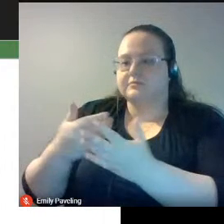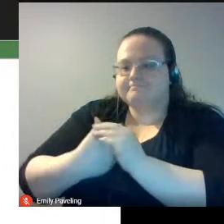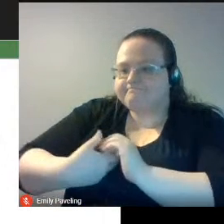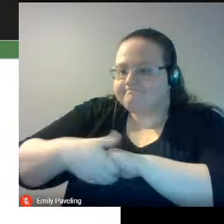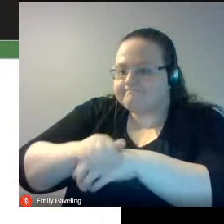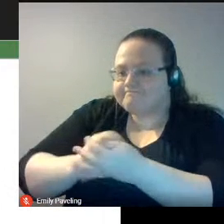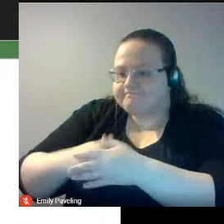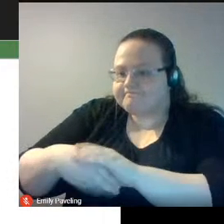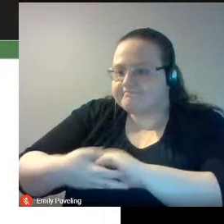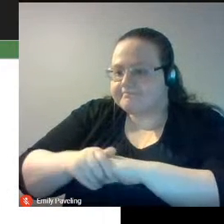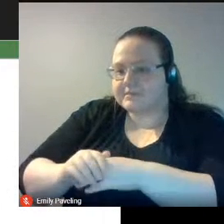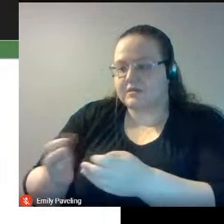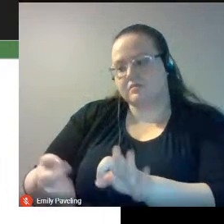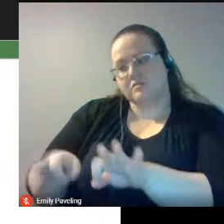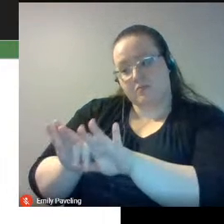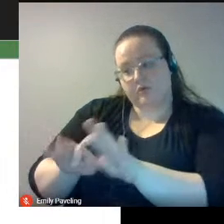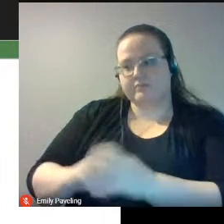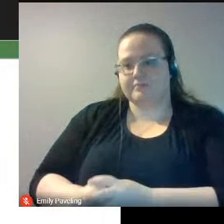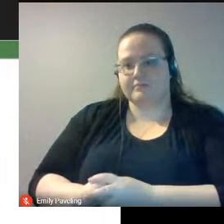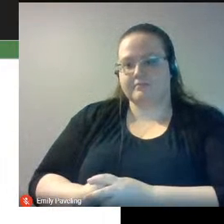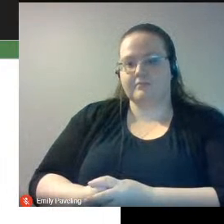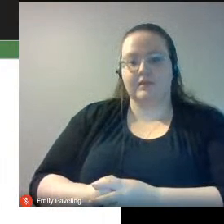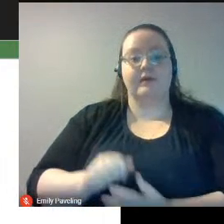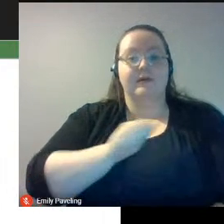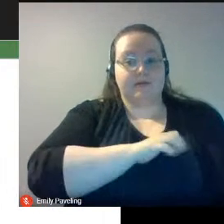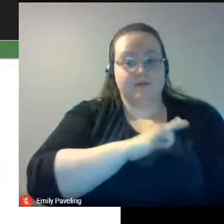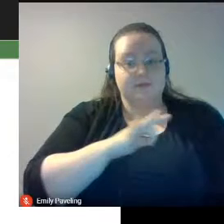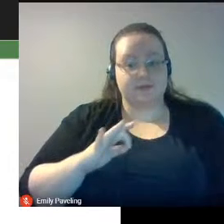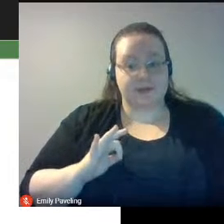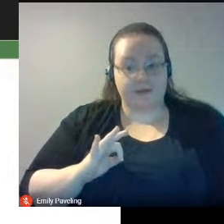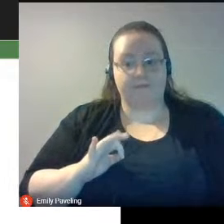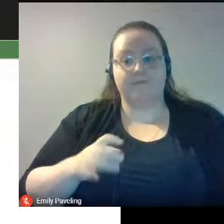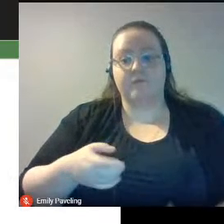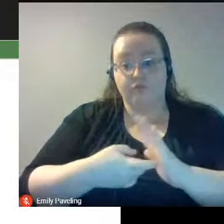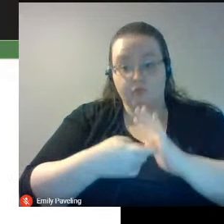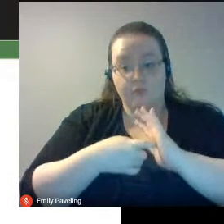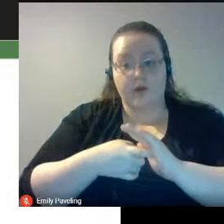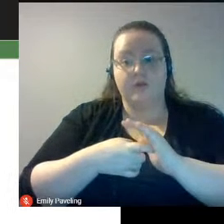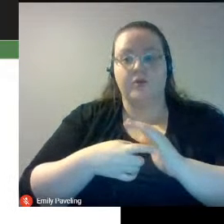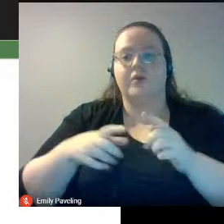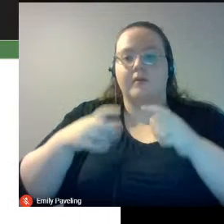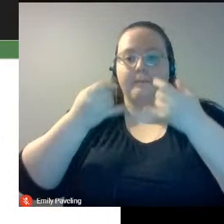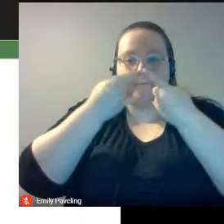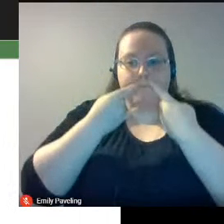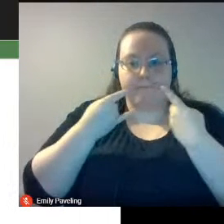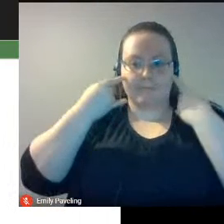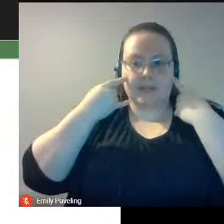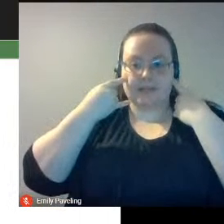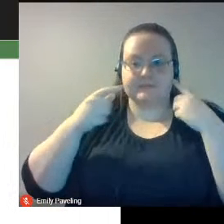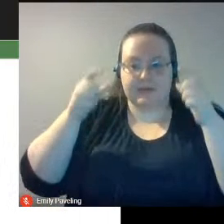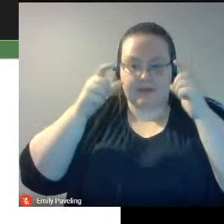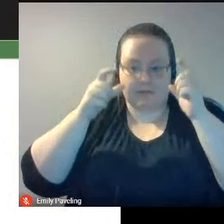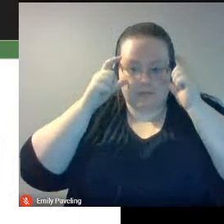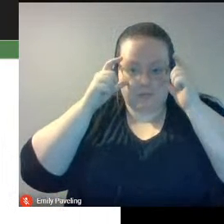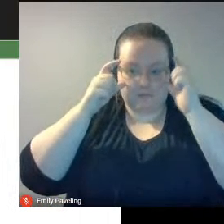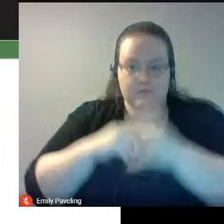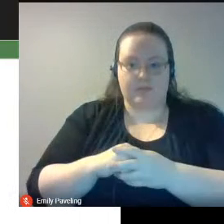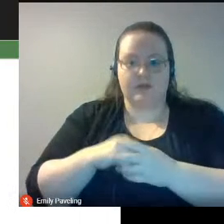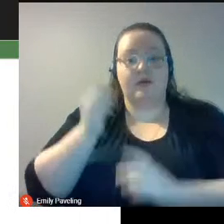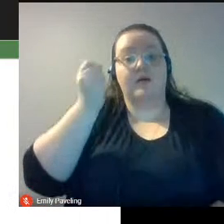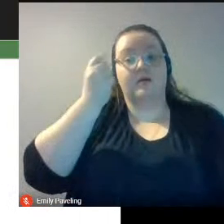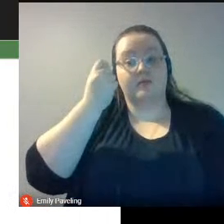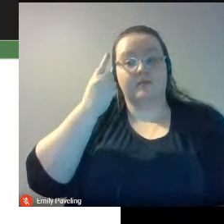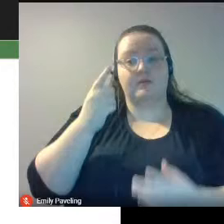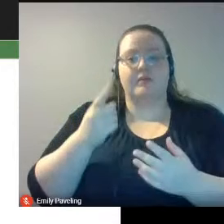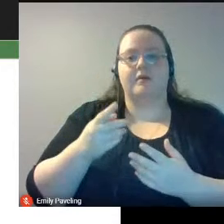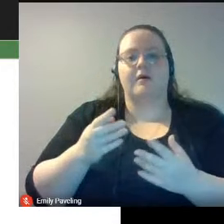important that staff wear personal protective equipment such as masks and eye protection. Note that public health does not provide this equipment.